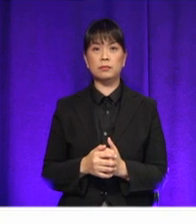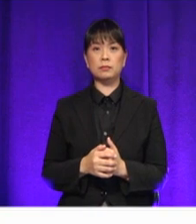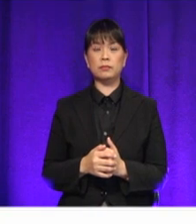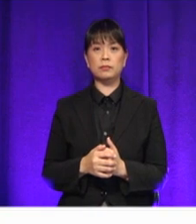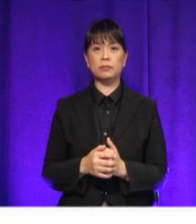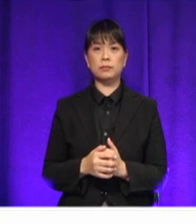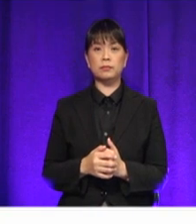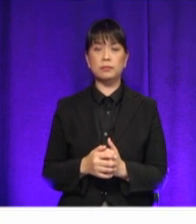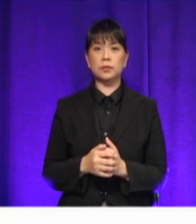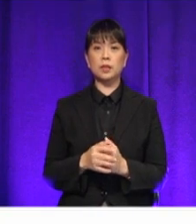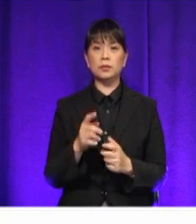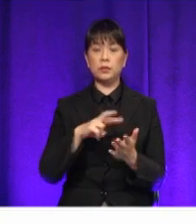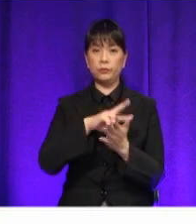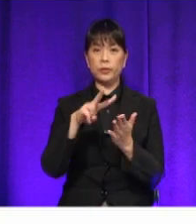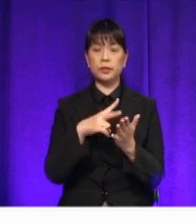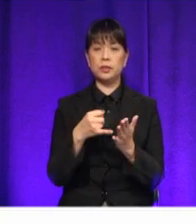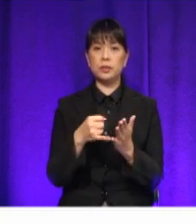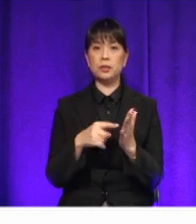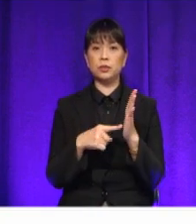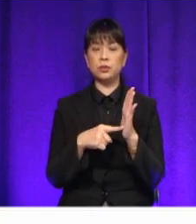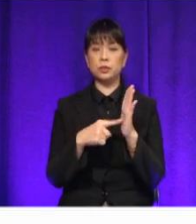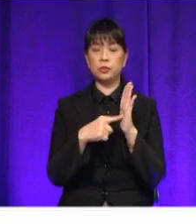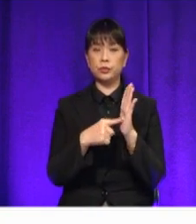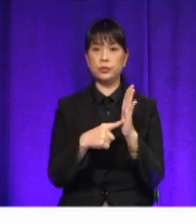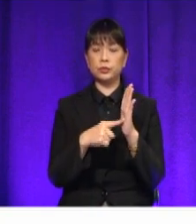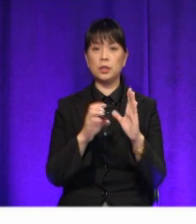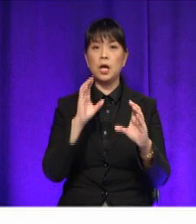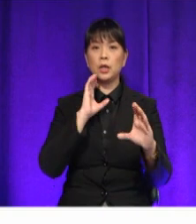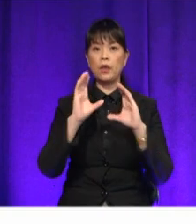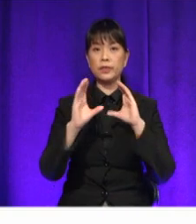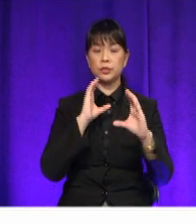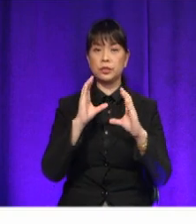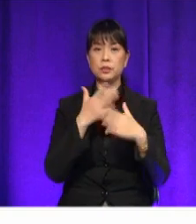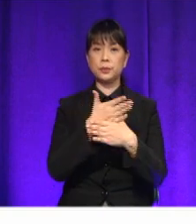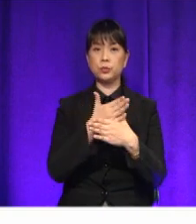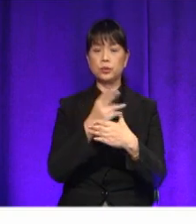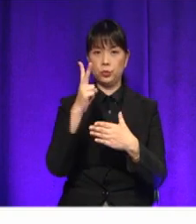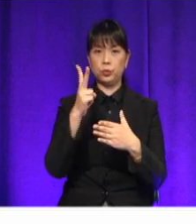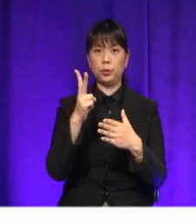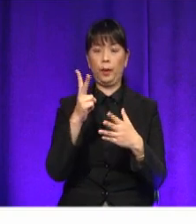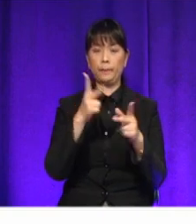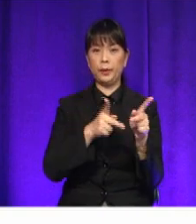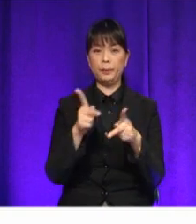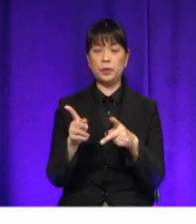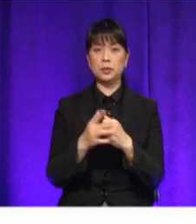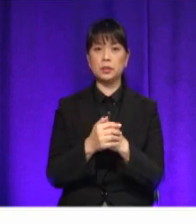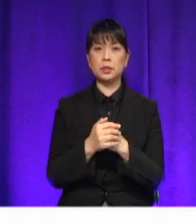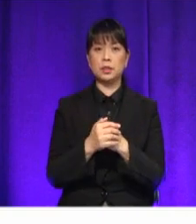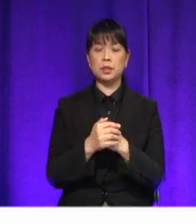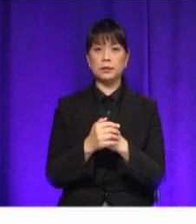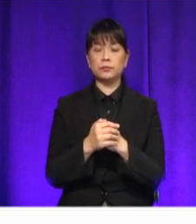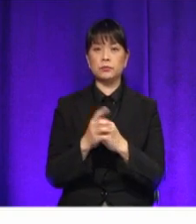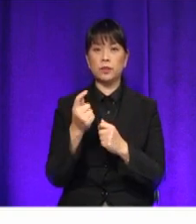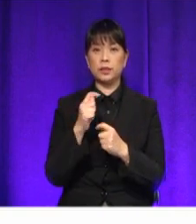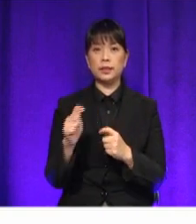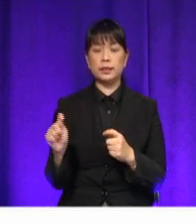It showed cooperation between the two parties, and they managed